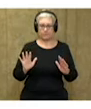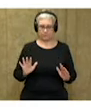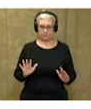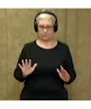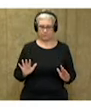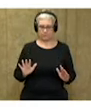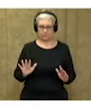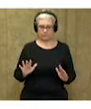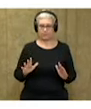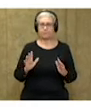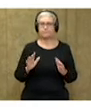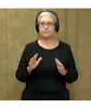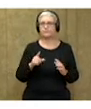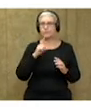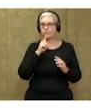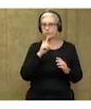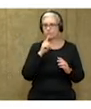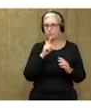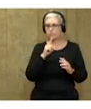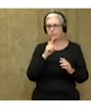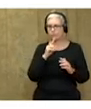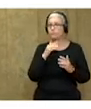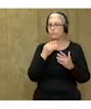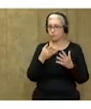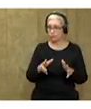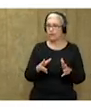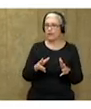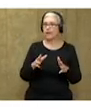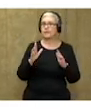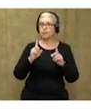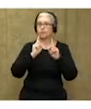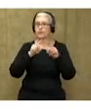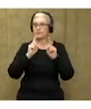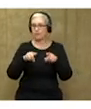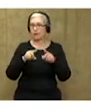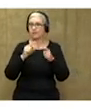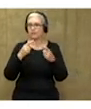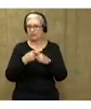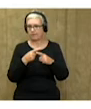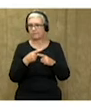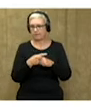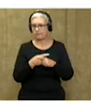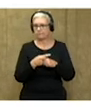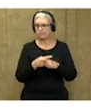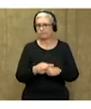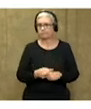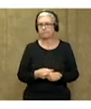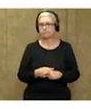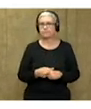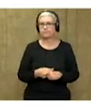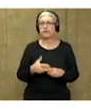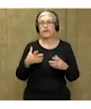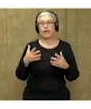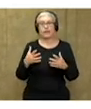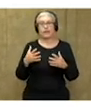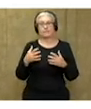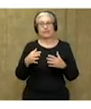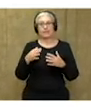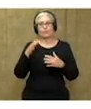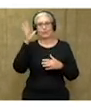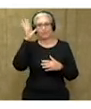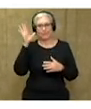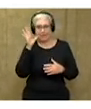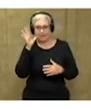can be a really good way to respond to the conflict. So that especially if you're getting into a conflict with your